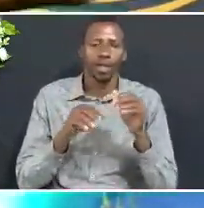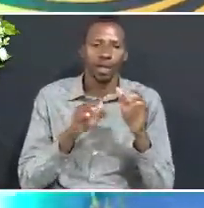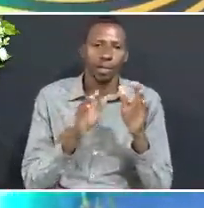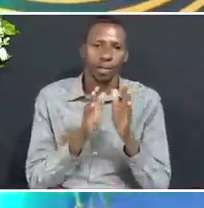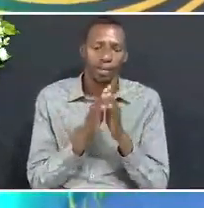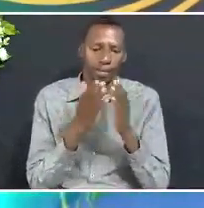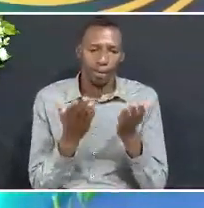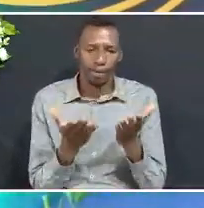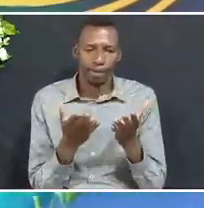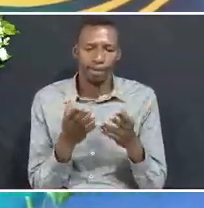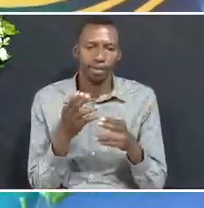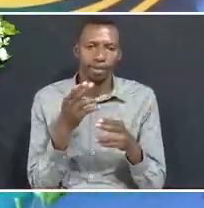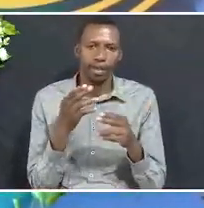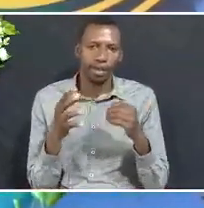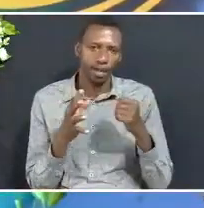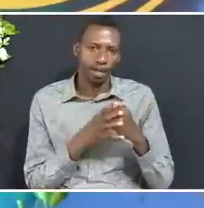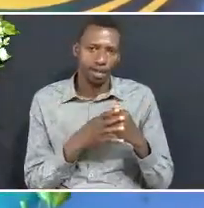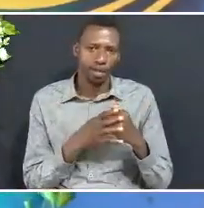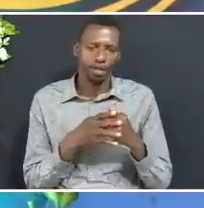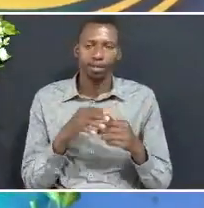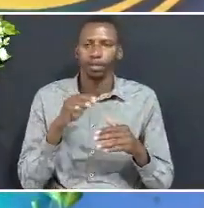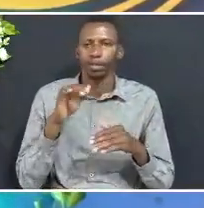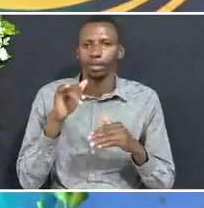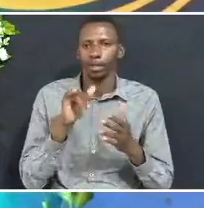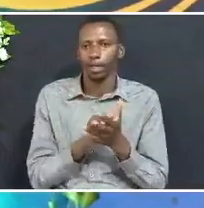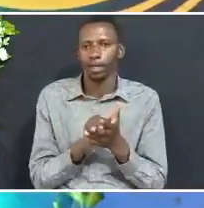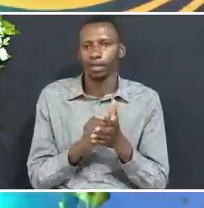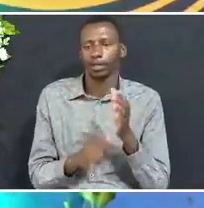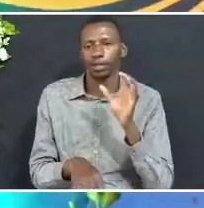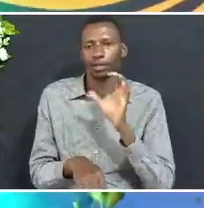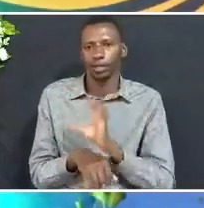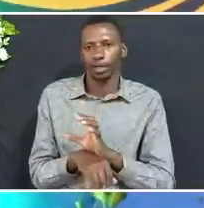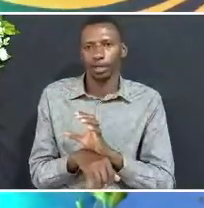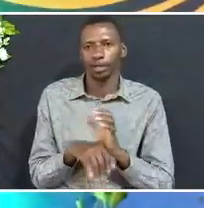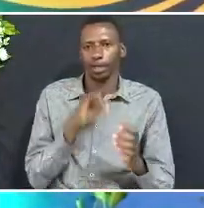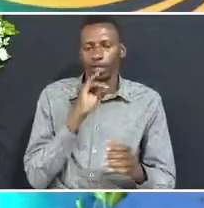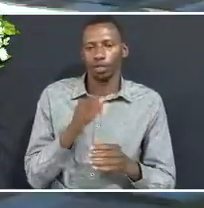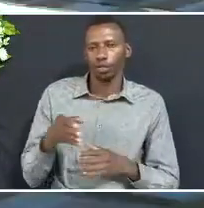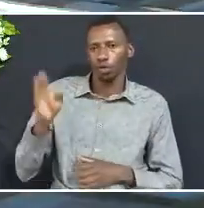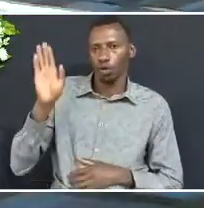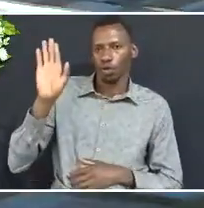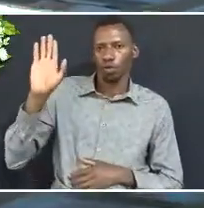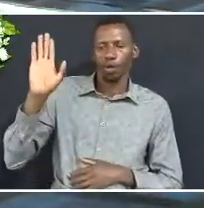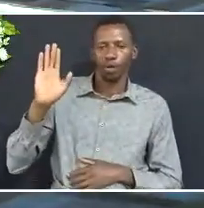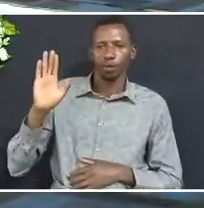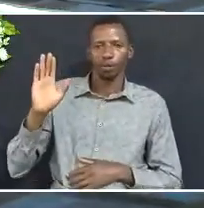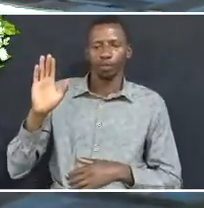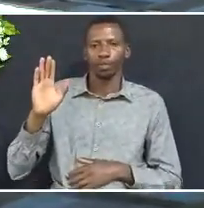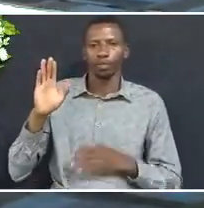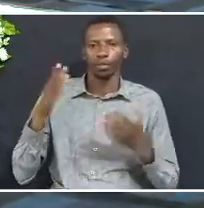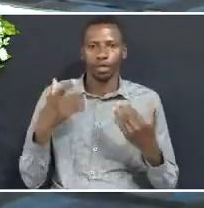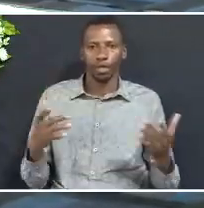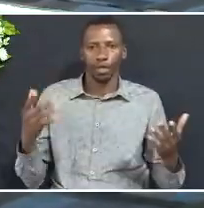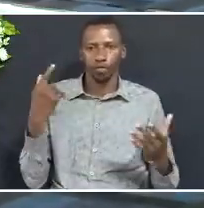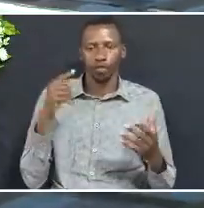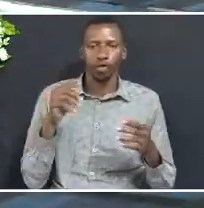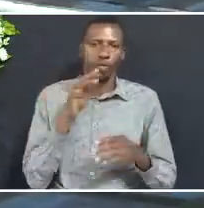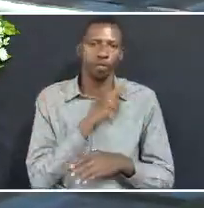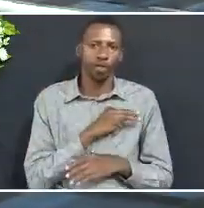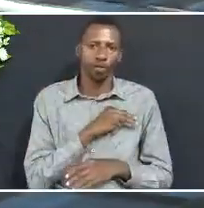9, that the church is God's agents for mission. This